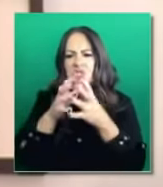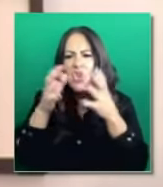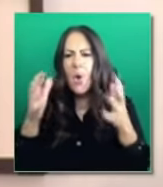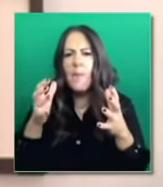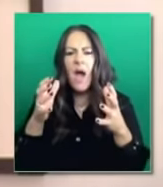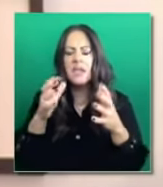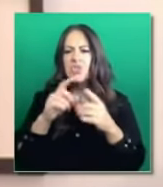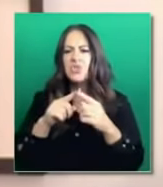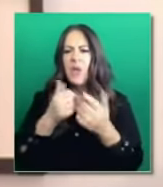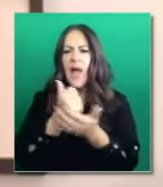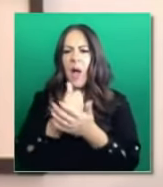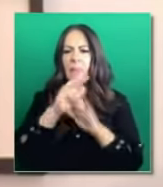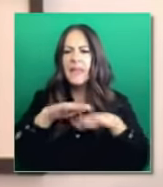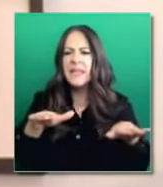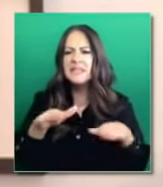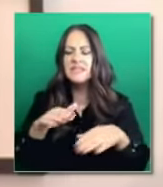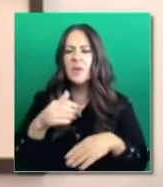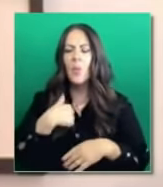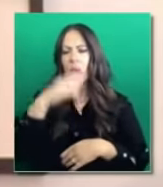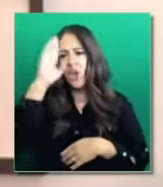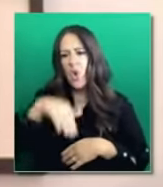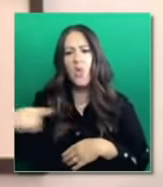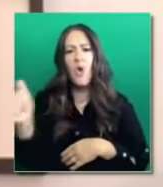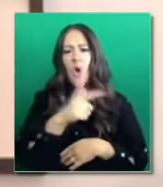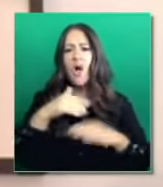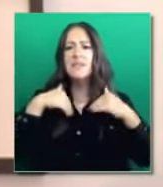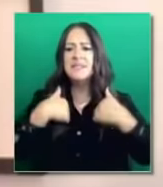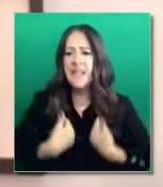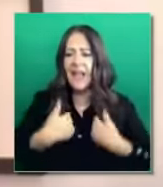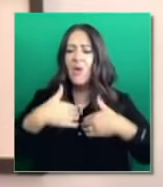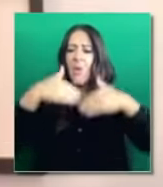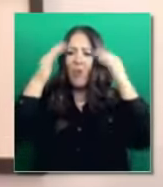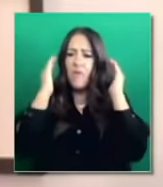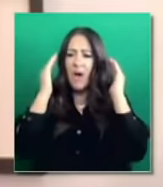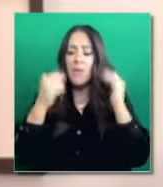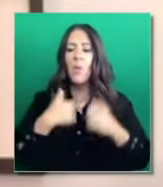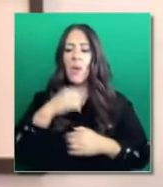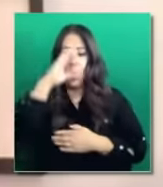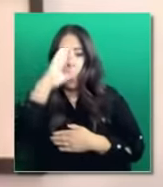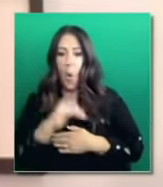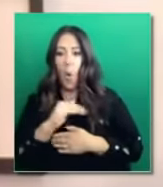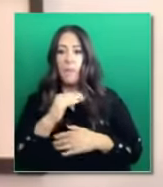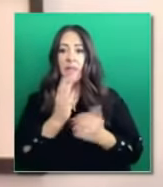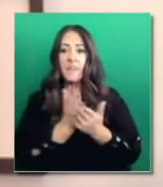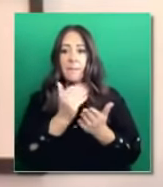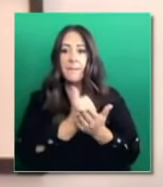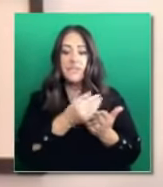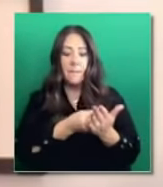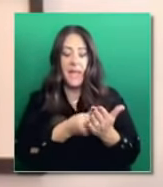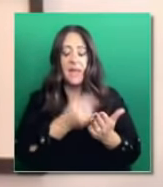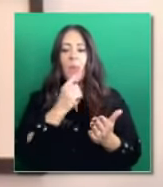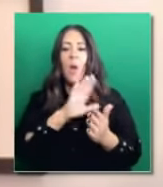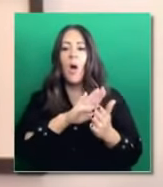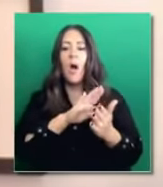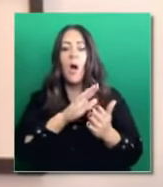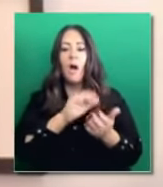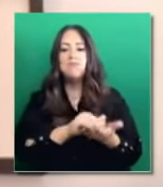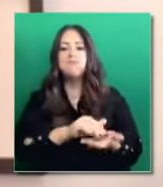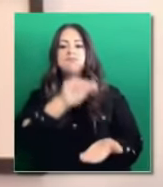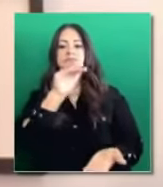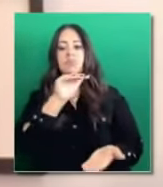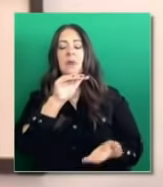on everyone. And so I'm hopeful that what we see in our budget this year also creates the opportunity for doing